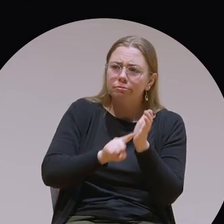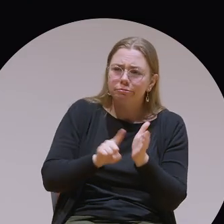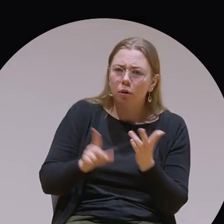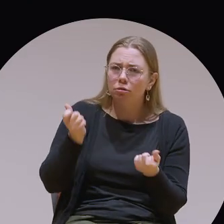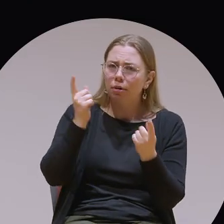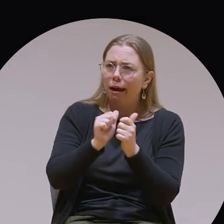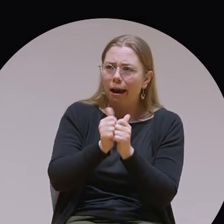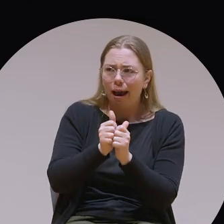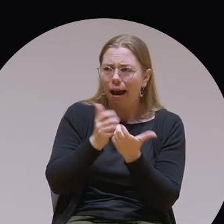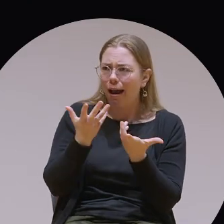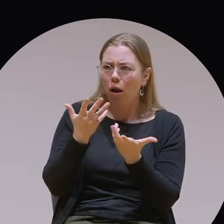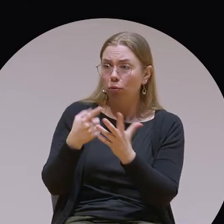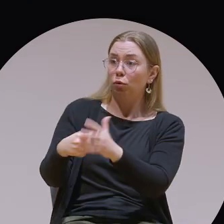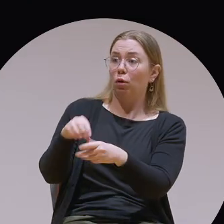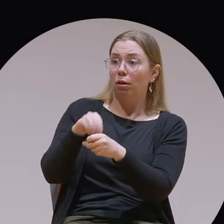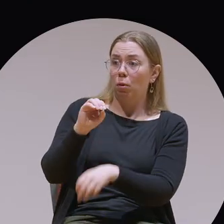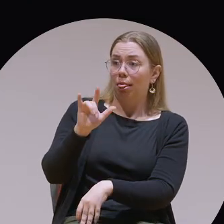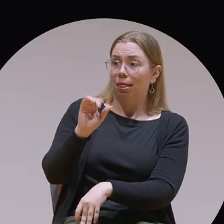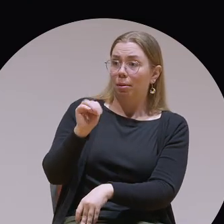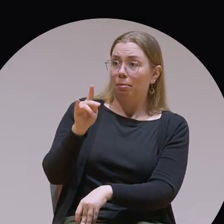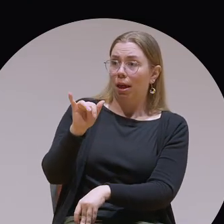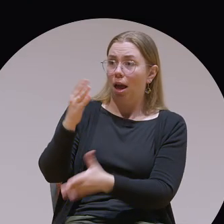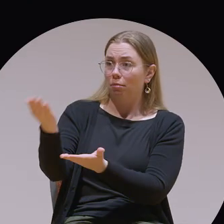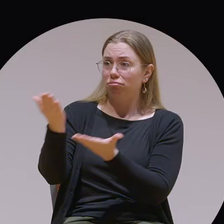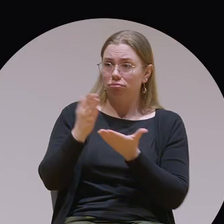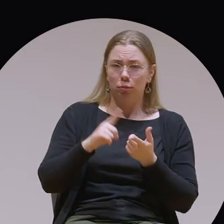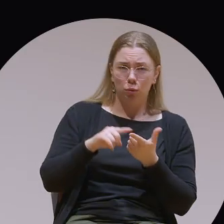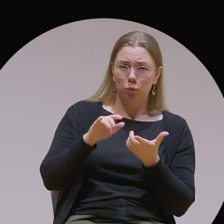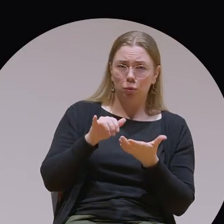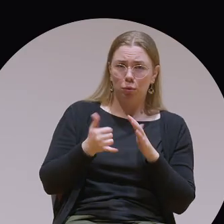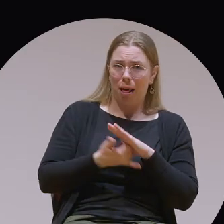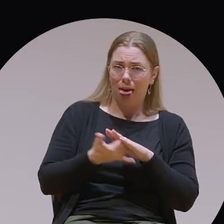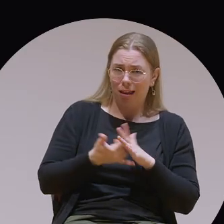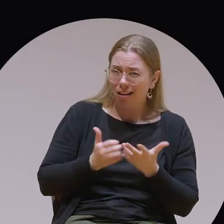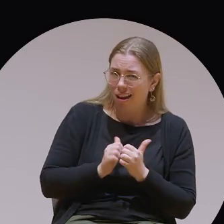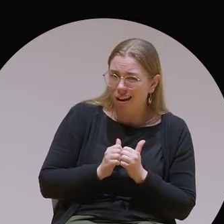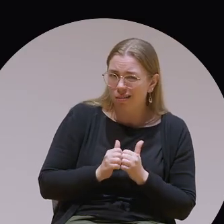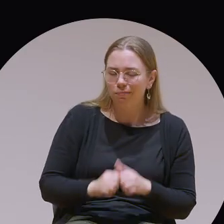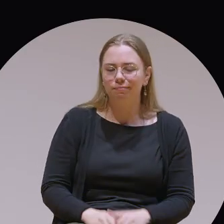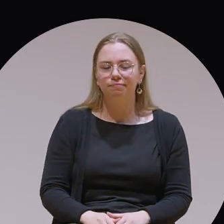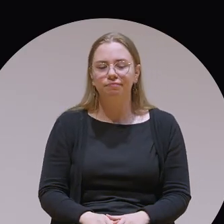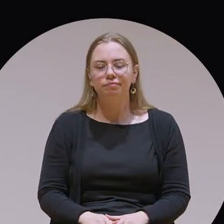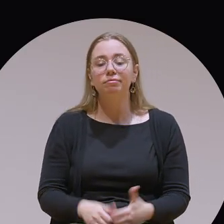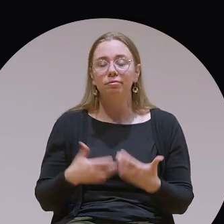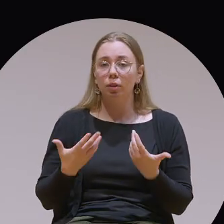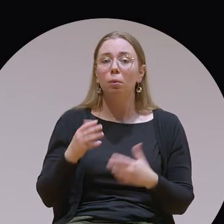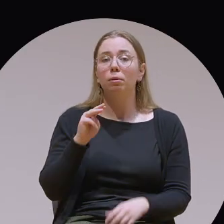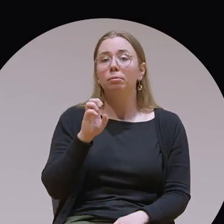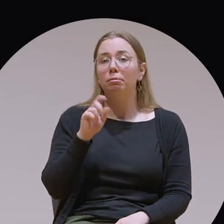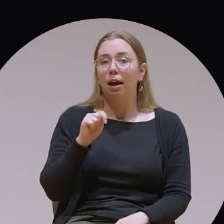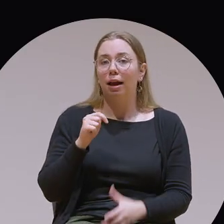from Olympia to Manhattan? What we knew was that the piece had been acquired by the Met